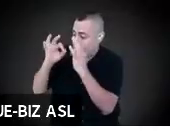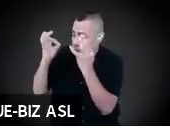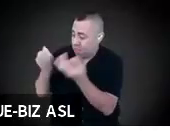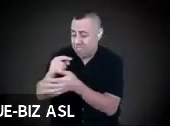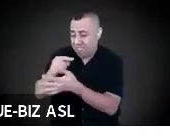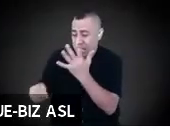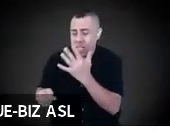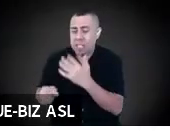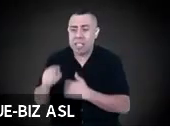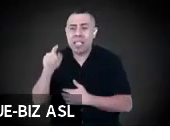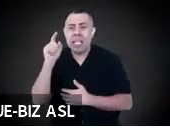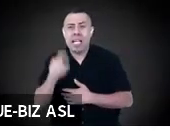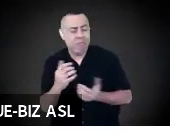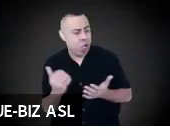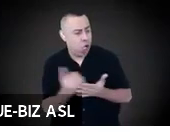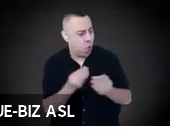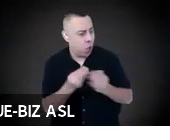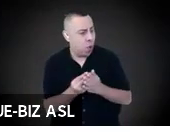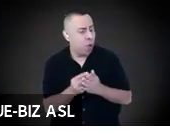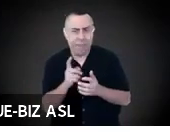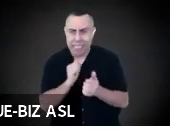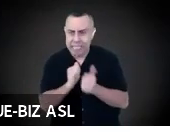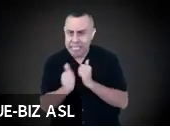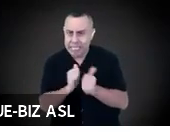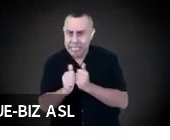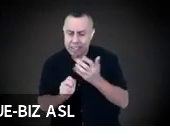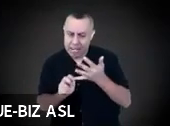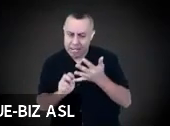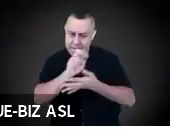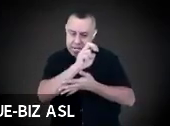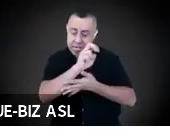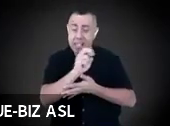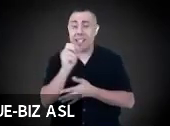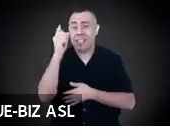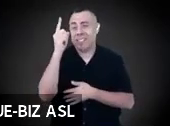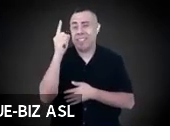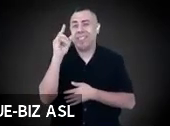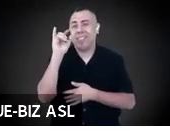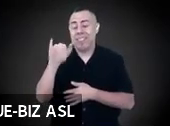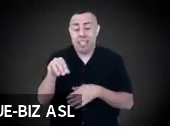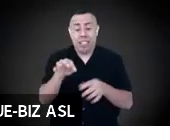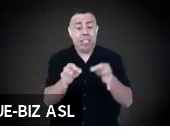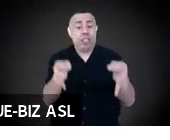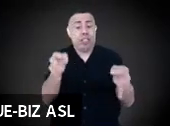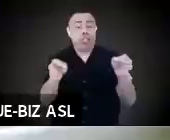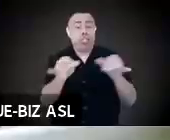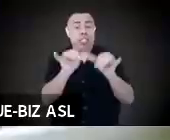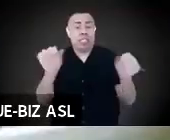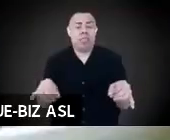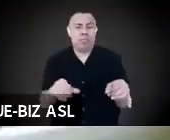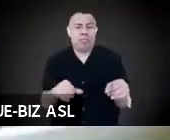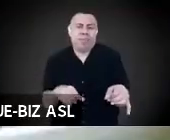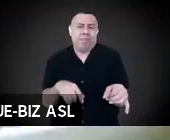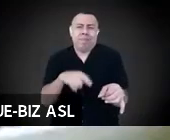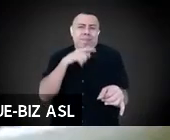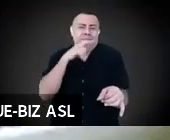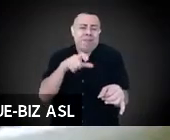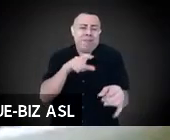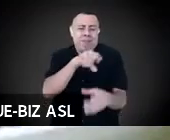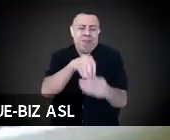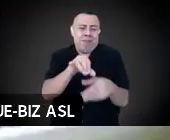and that there's no place for that in the justice system. Yeah, it's designed for us to fail. Yeah. Yeah.